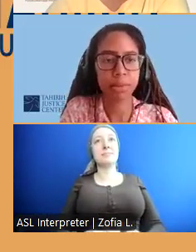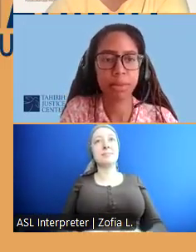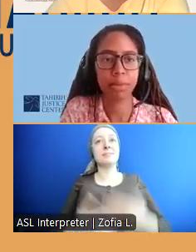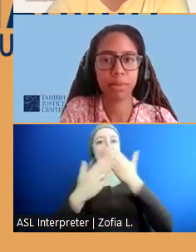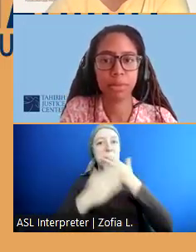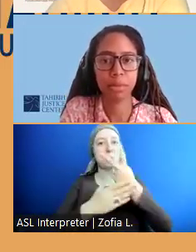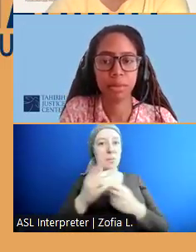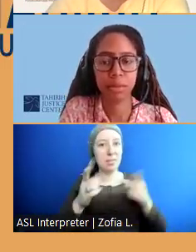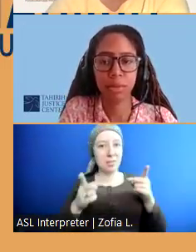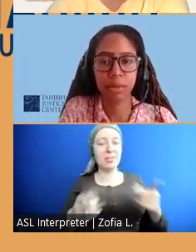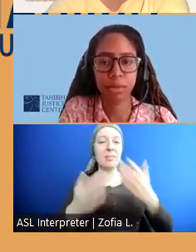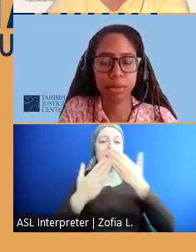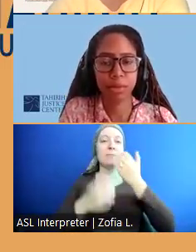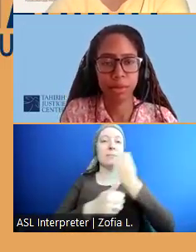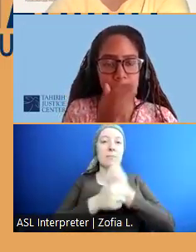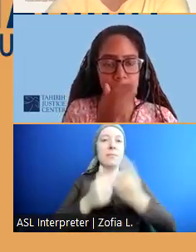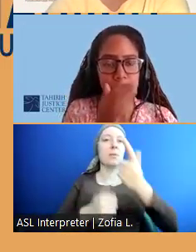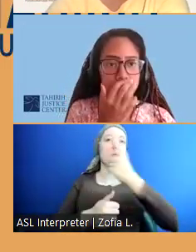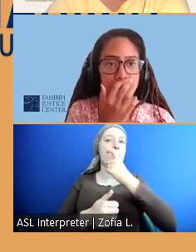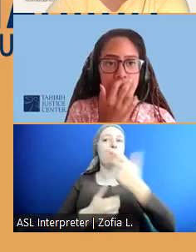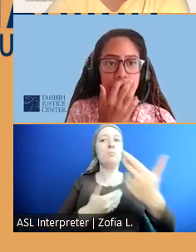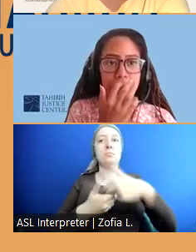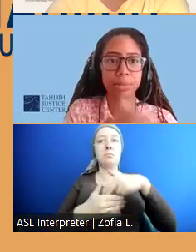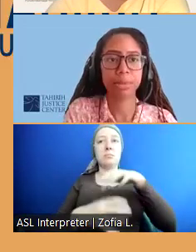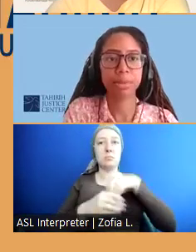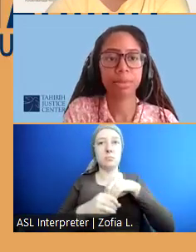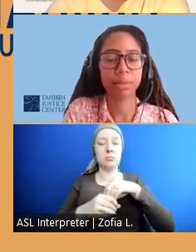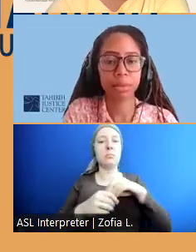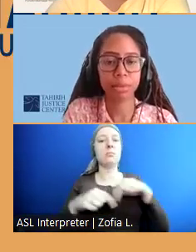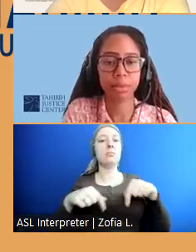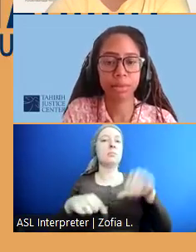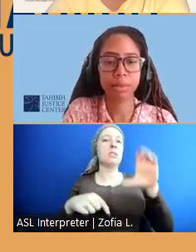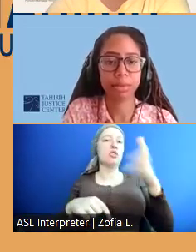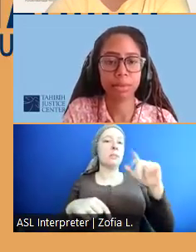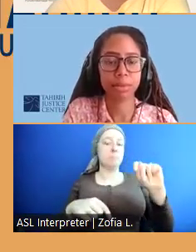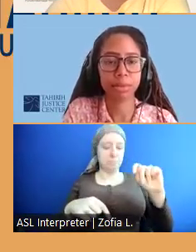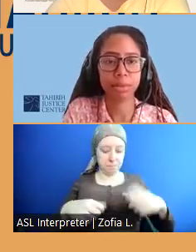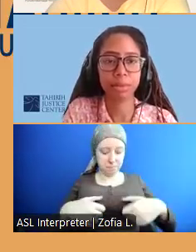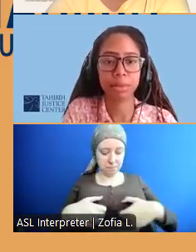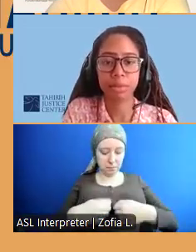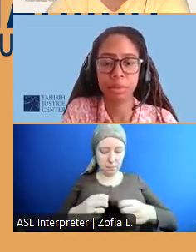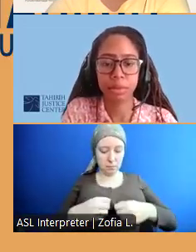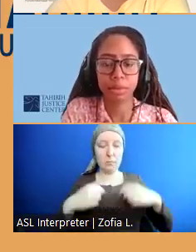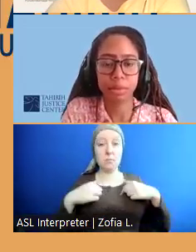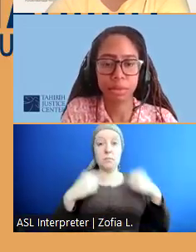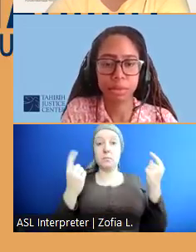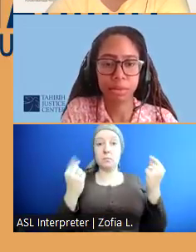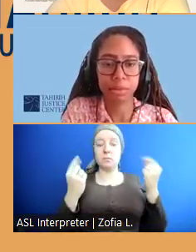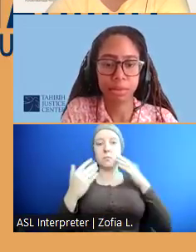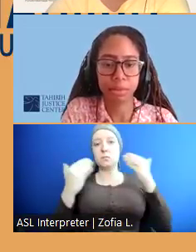both, and thanks everyone who has participated in the chat. I will go ahead and pass it